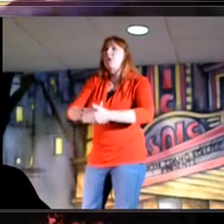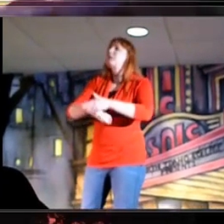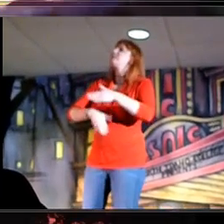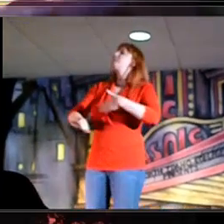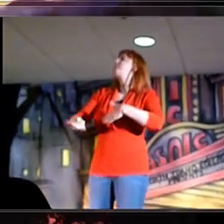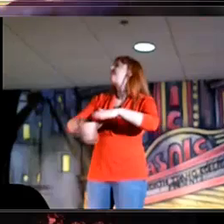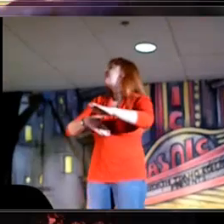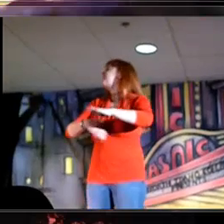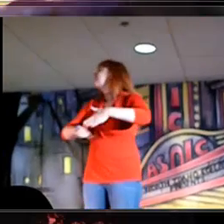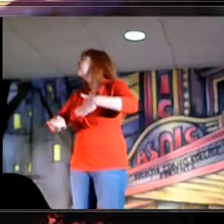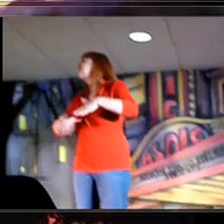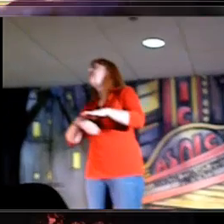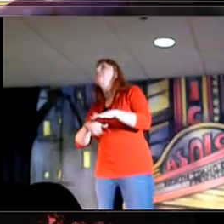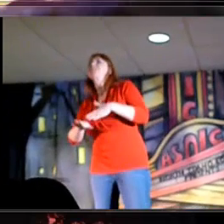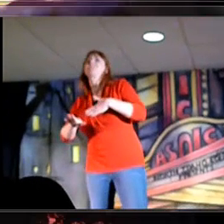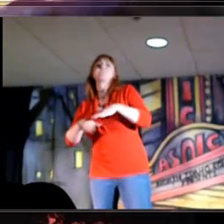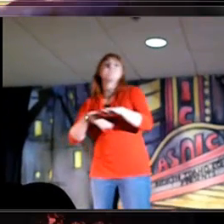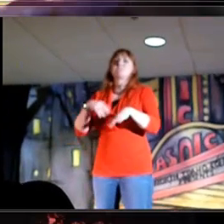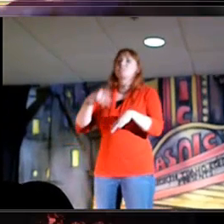Okay.